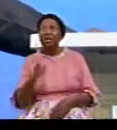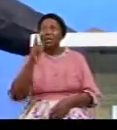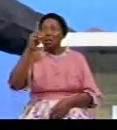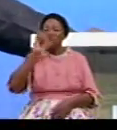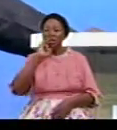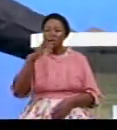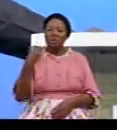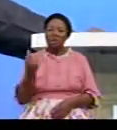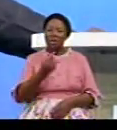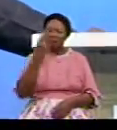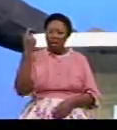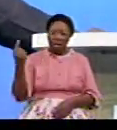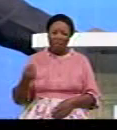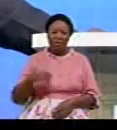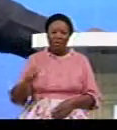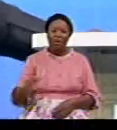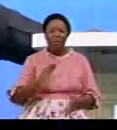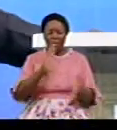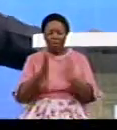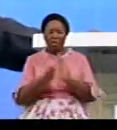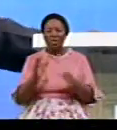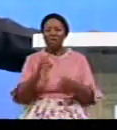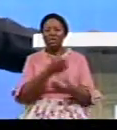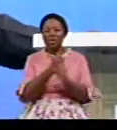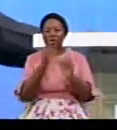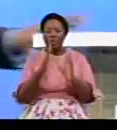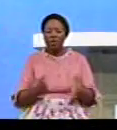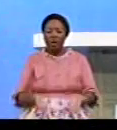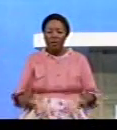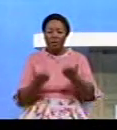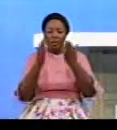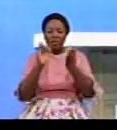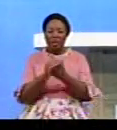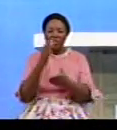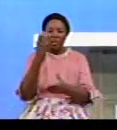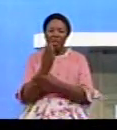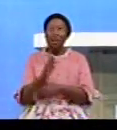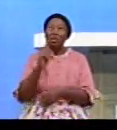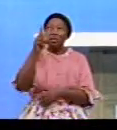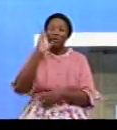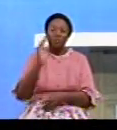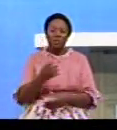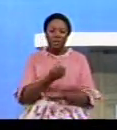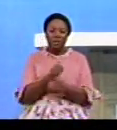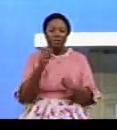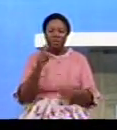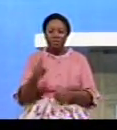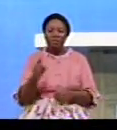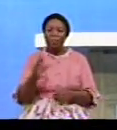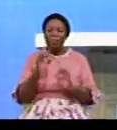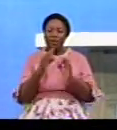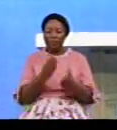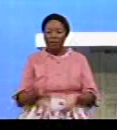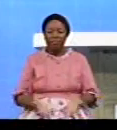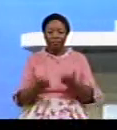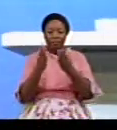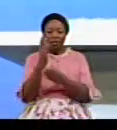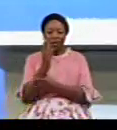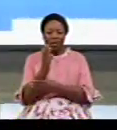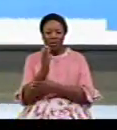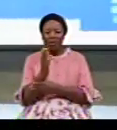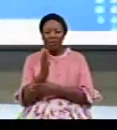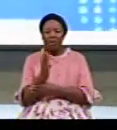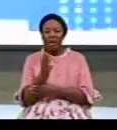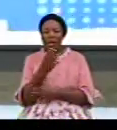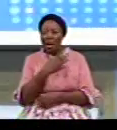in every heart, every life right now in Jesus' name. Thank you, Lord,